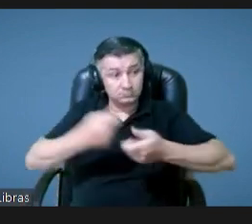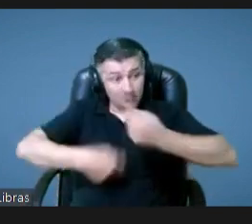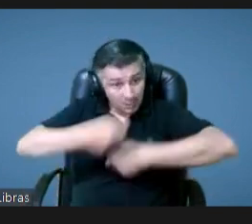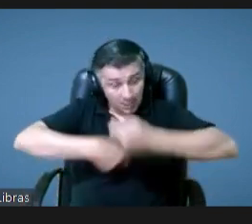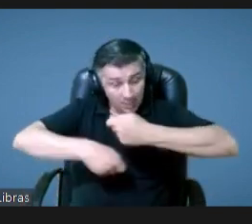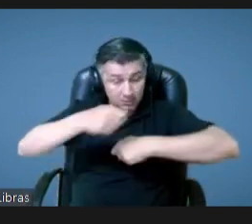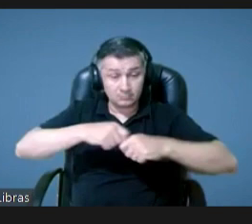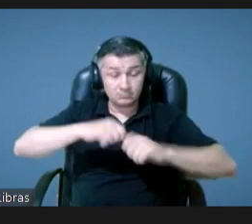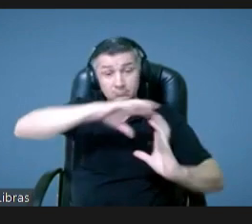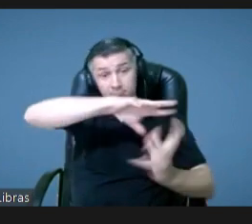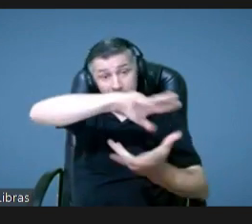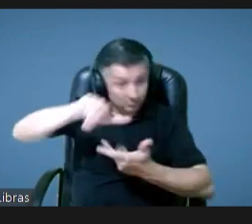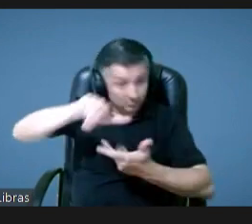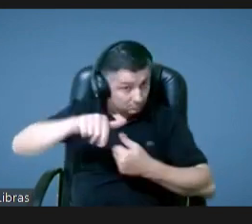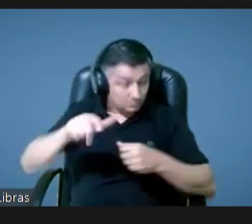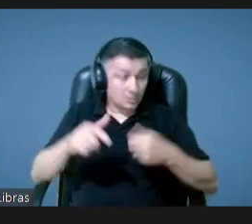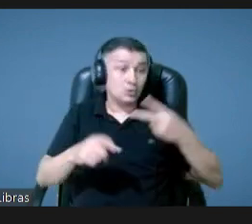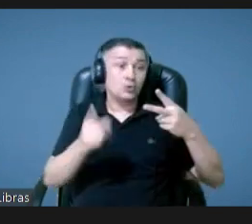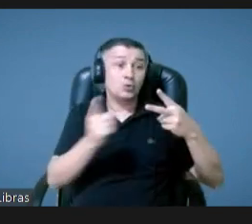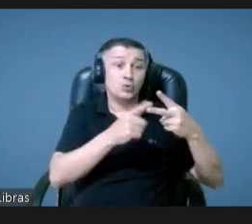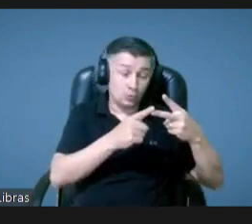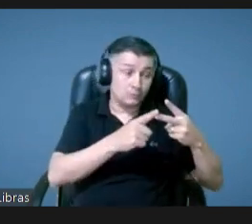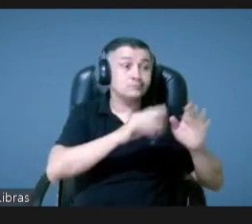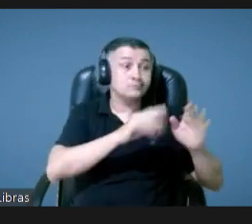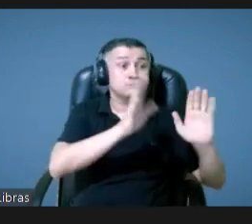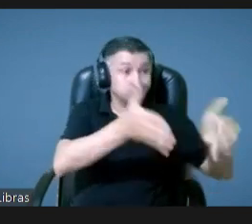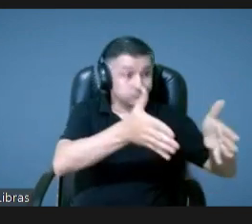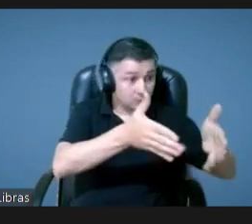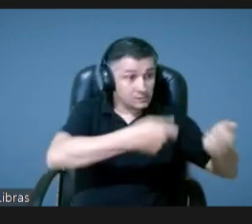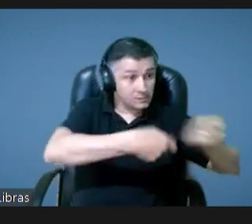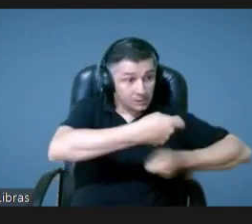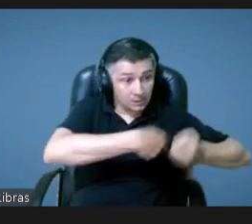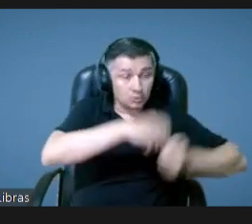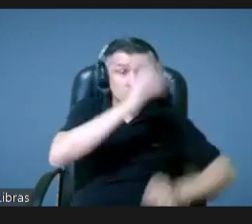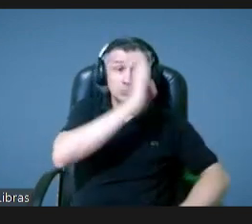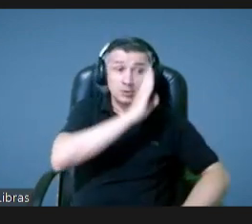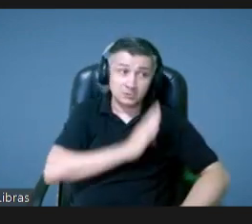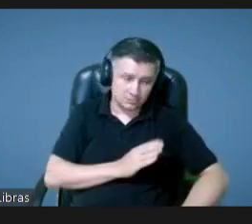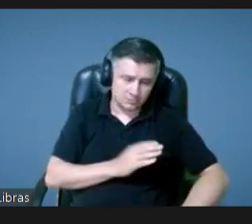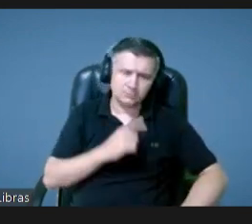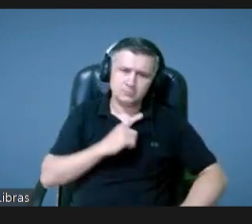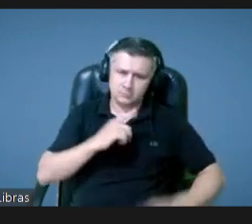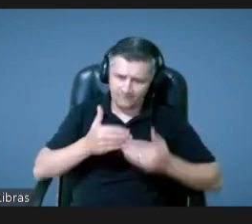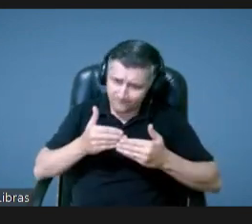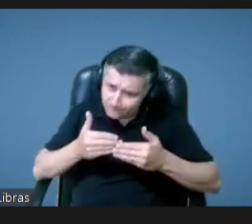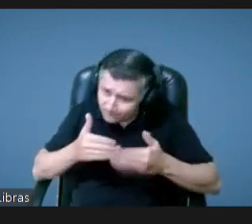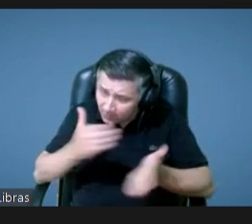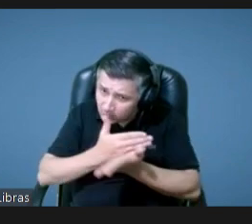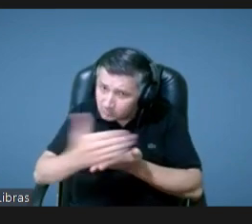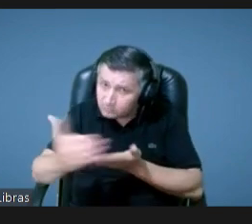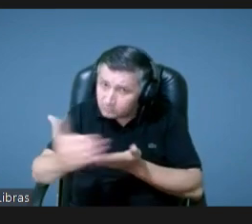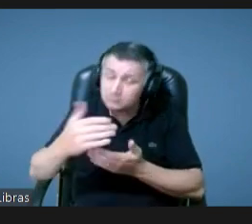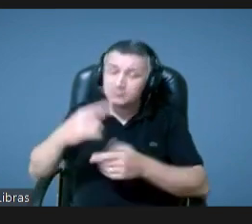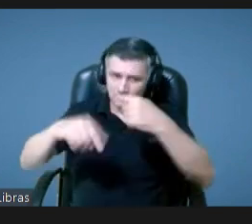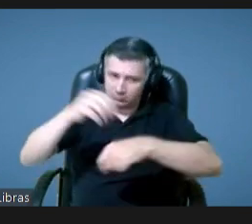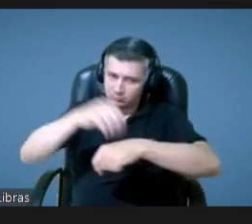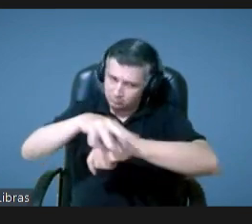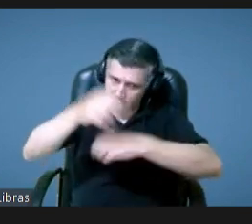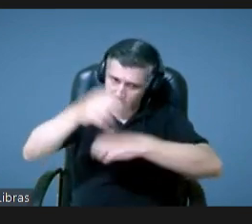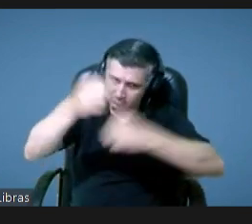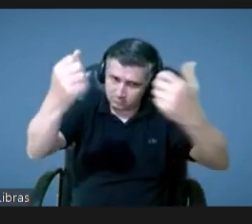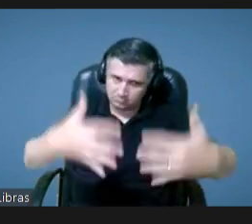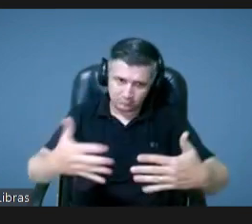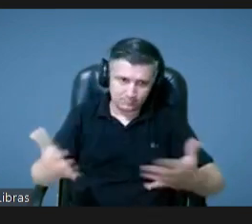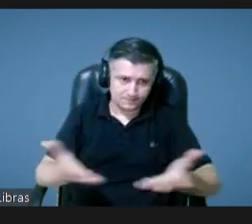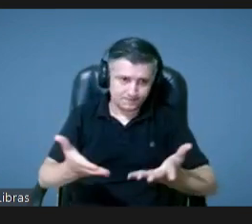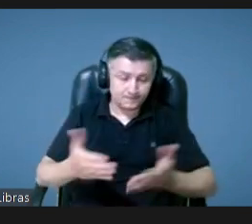2 target the international market and 2 target the Brazilian market. As soon as these funds are launched, we are going